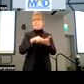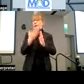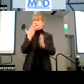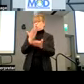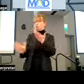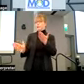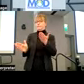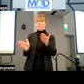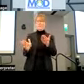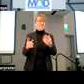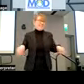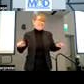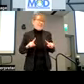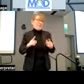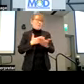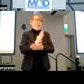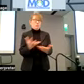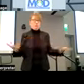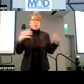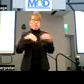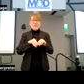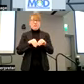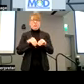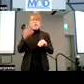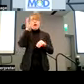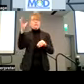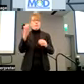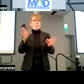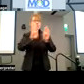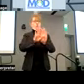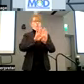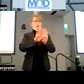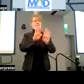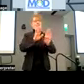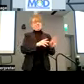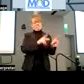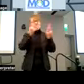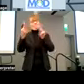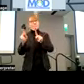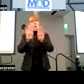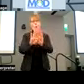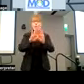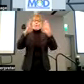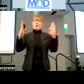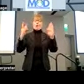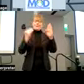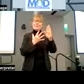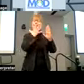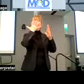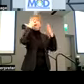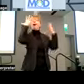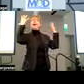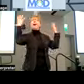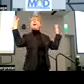right to inclusion. So in contrast to this locked door, have this nice picture of an open door with the sun shining through because that